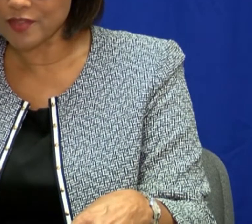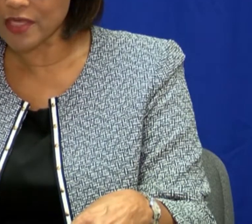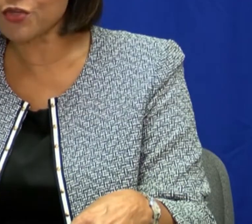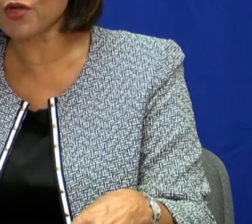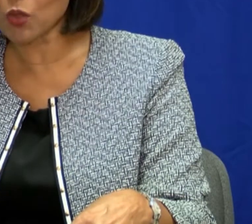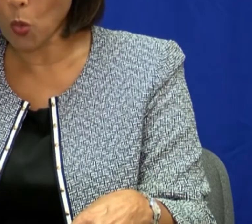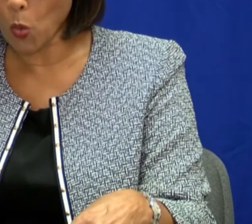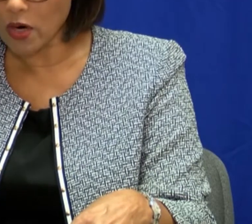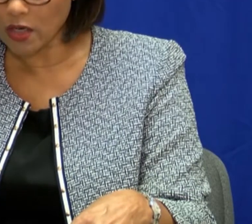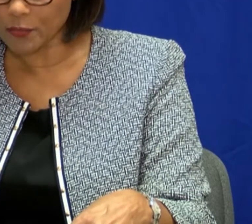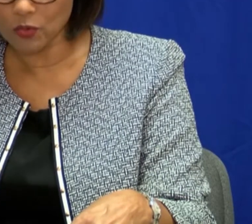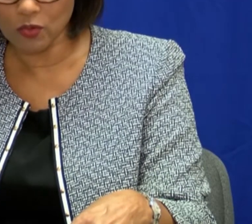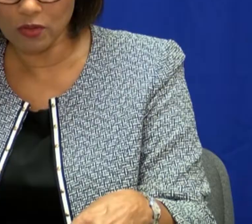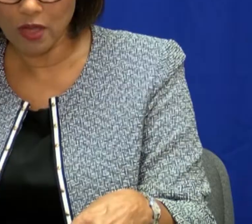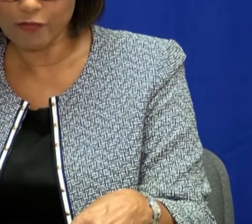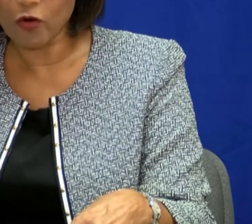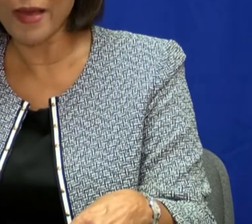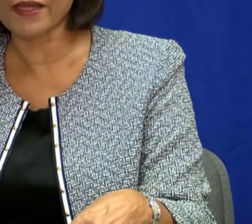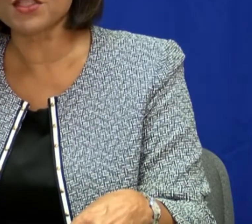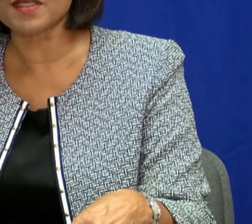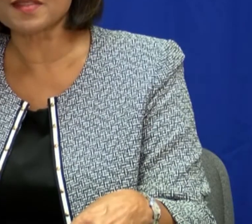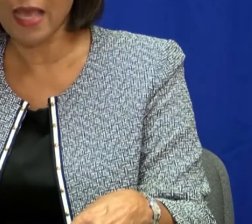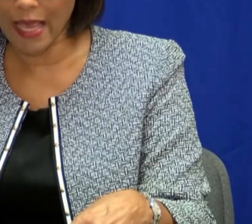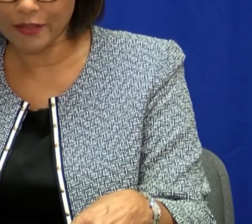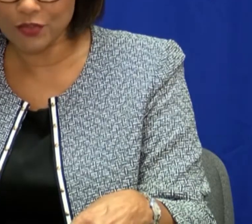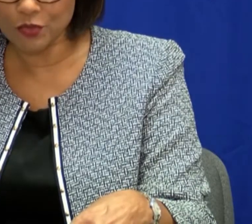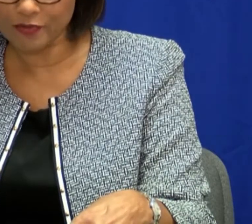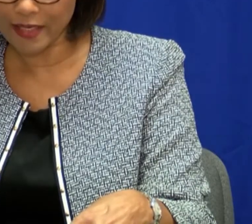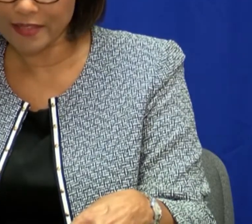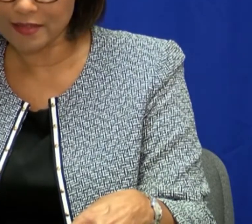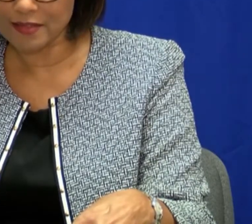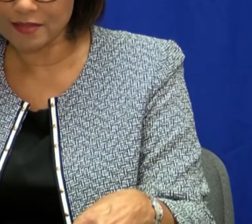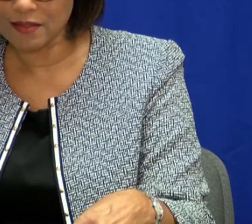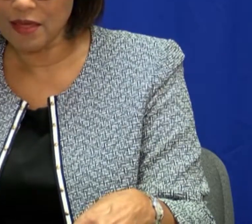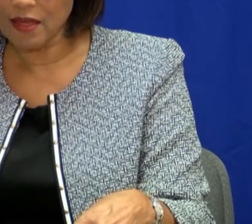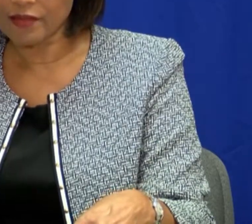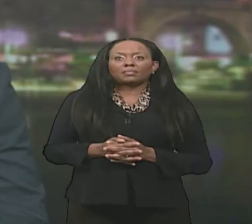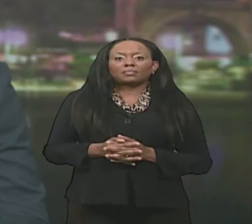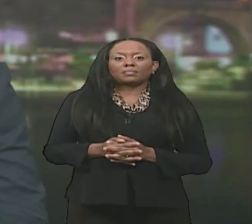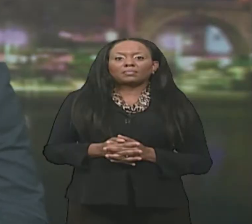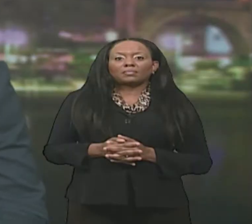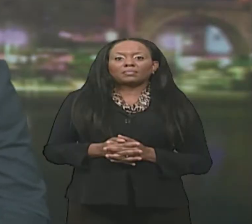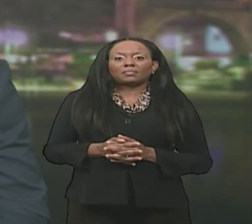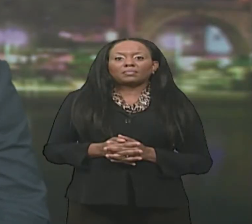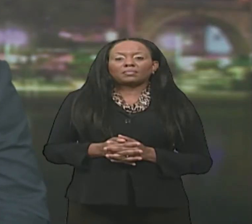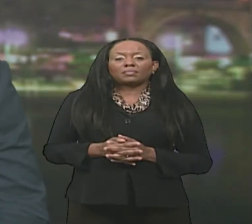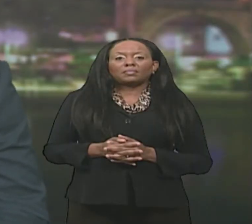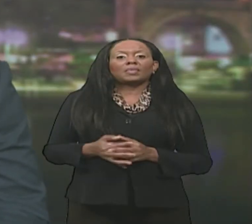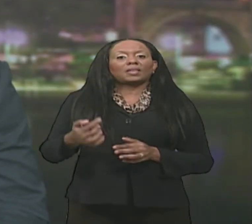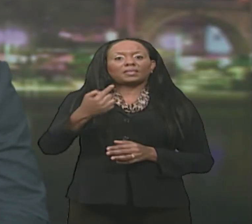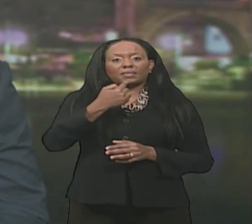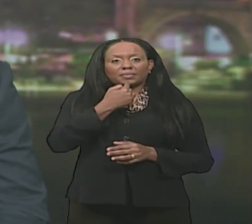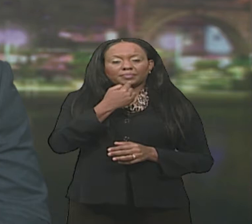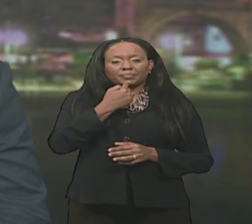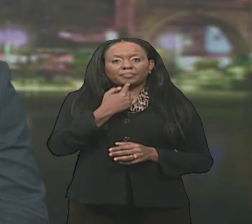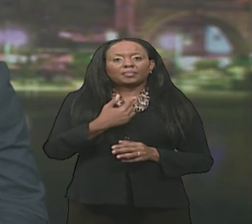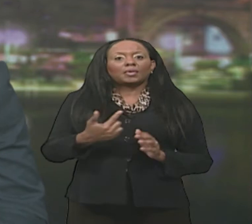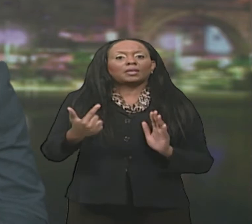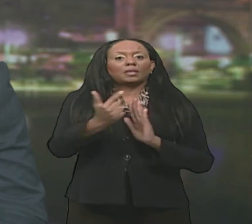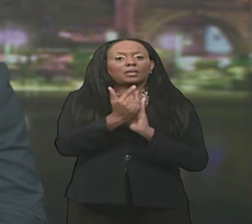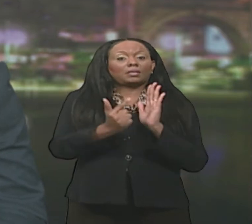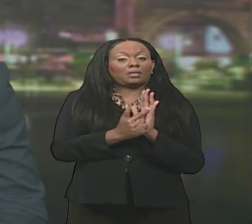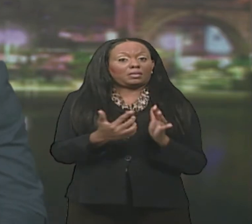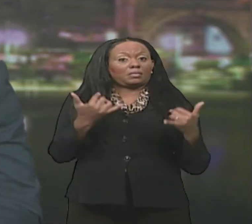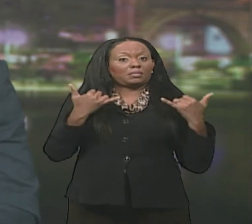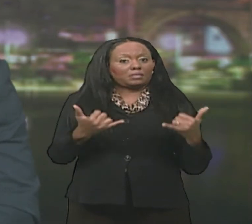a procedural whirlpool for managers and supervisors. She adds that the legislation in